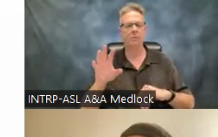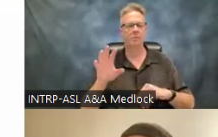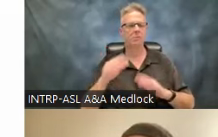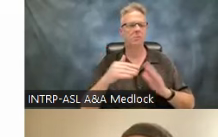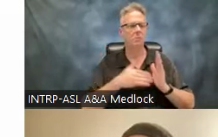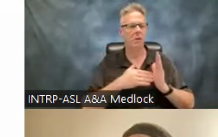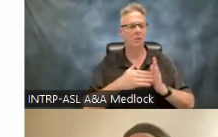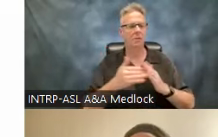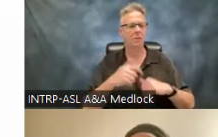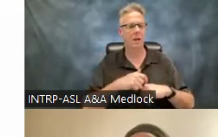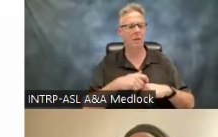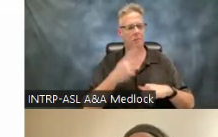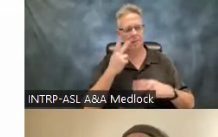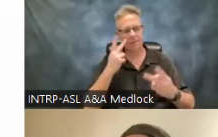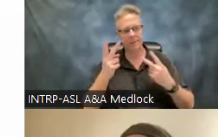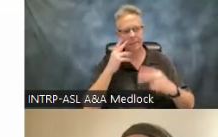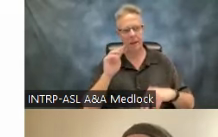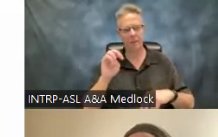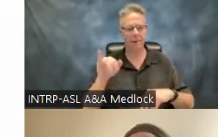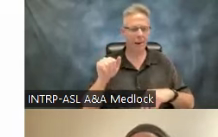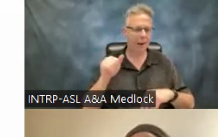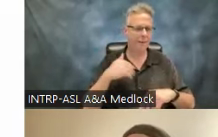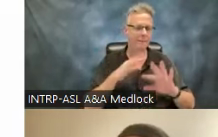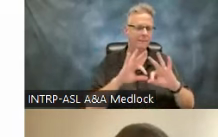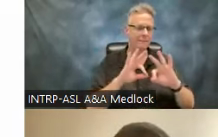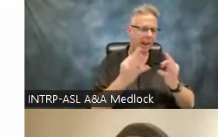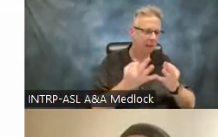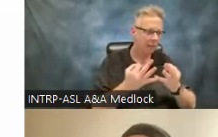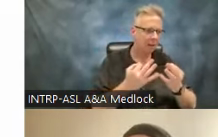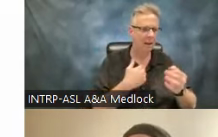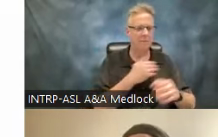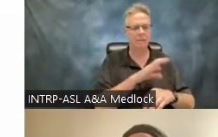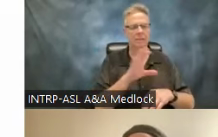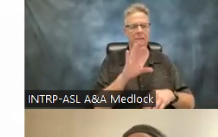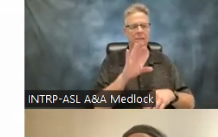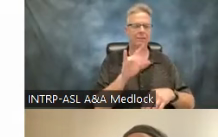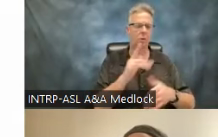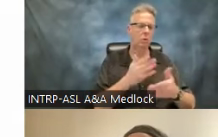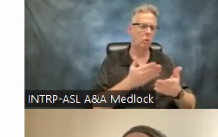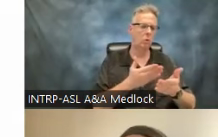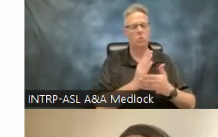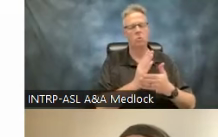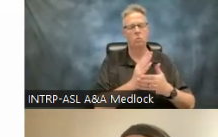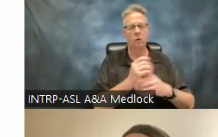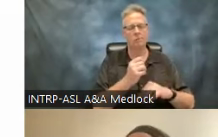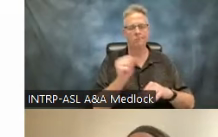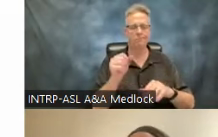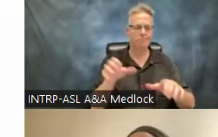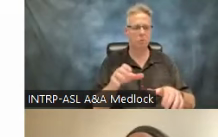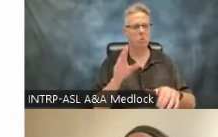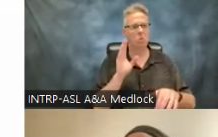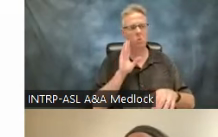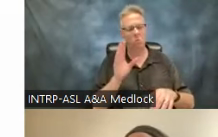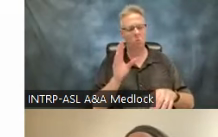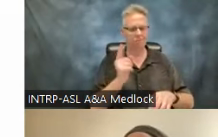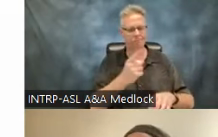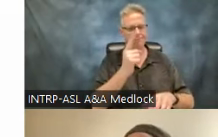oftentimes we see, like in the media, family and, you know, civil rights activists will be calling on the police